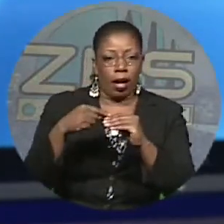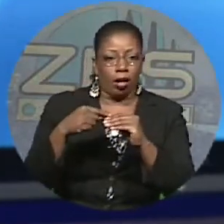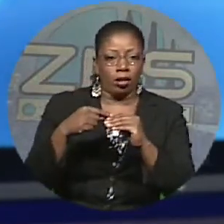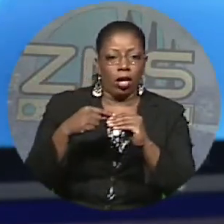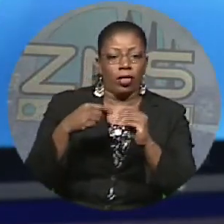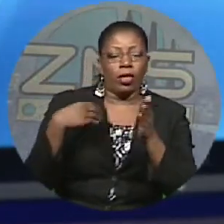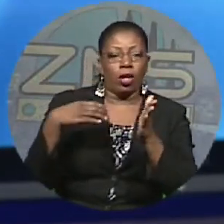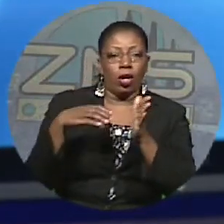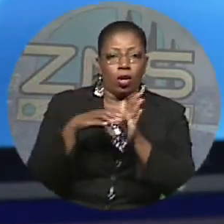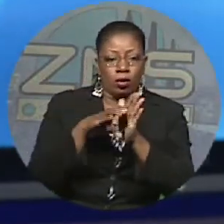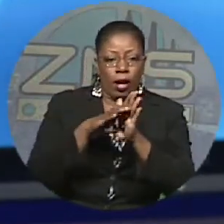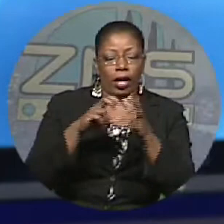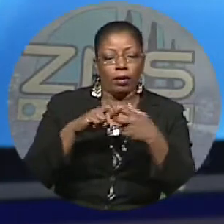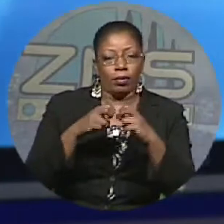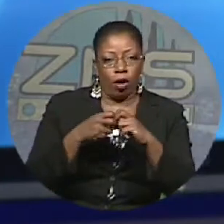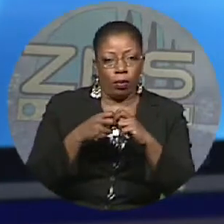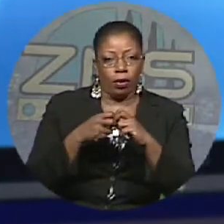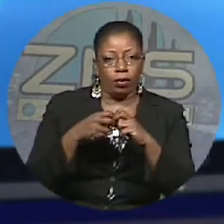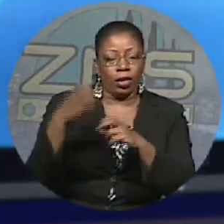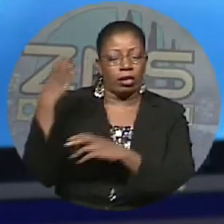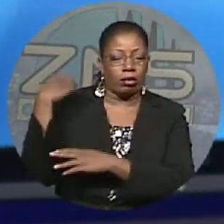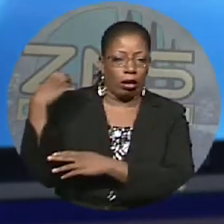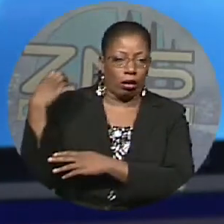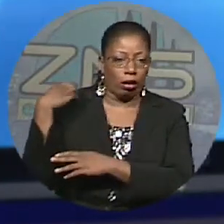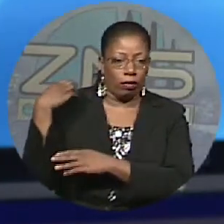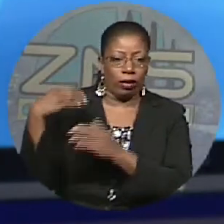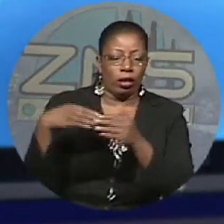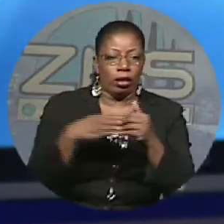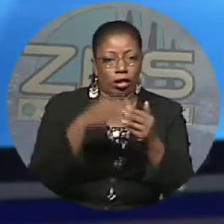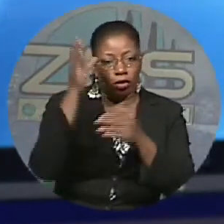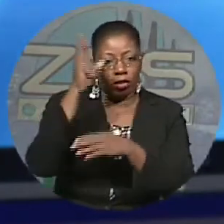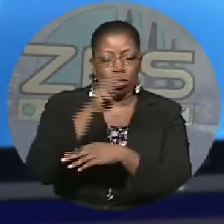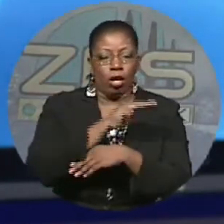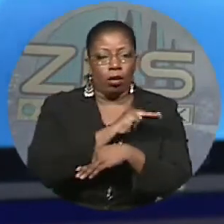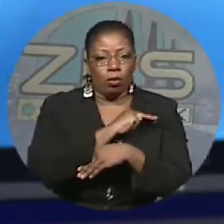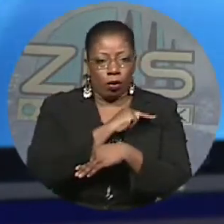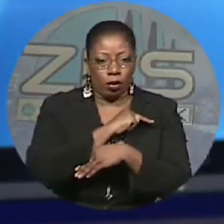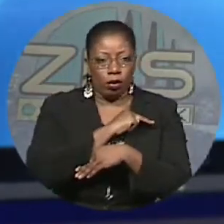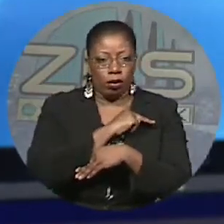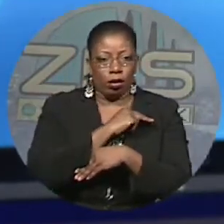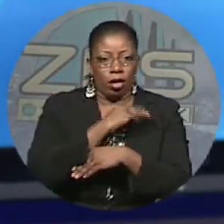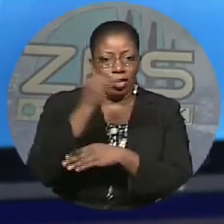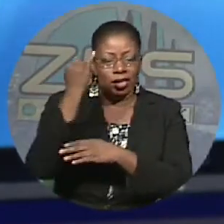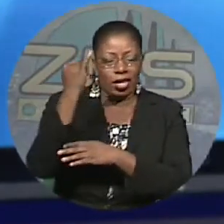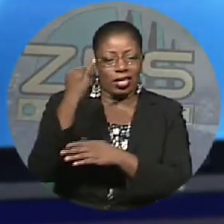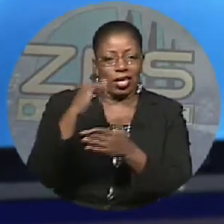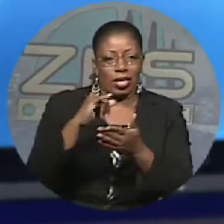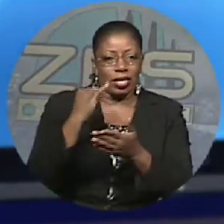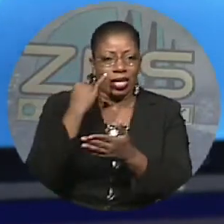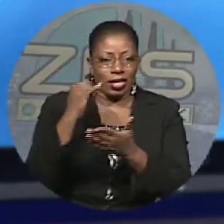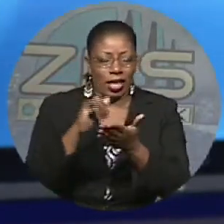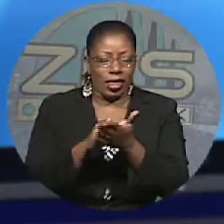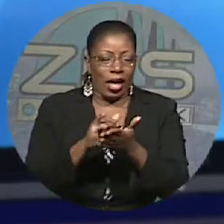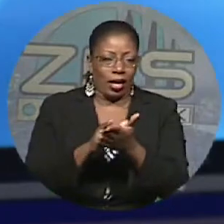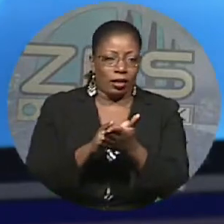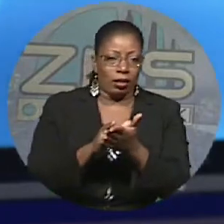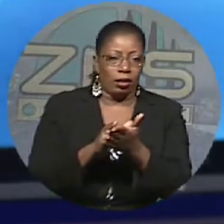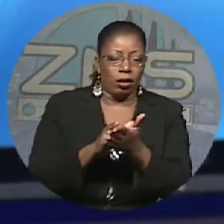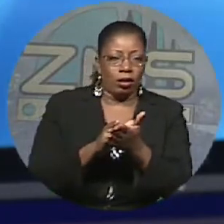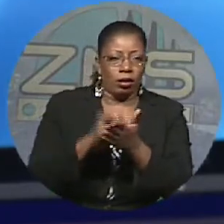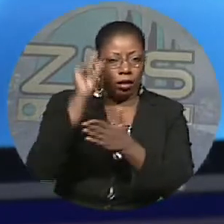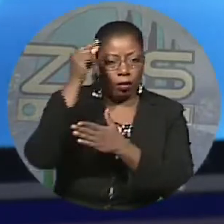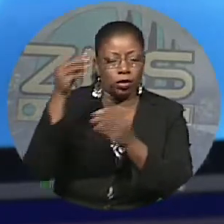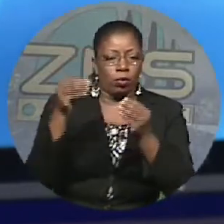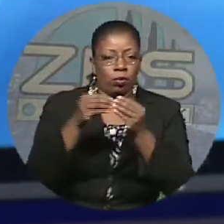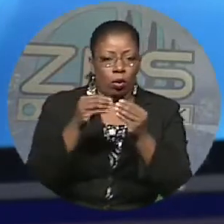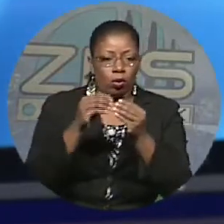press conference today, DNA executives, including Deputy Leader Chris Mortimer, suggested that the government doesn't have the resolve to address crime,